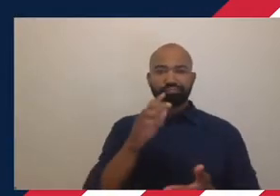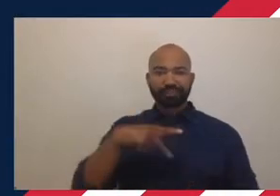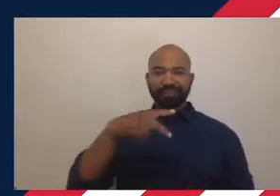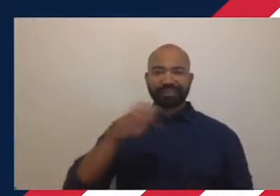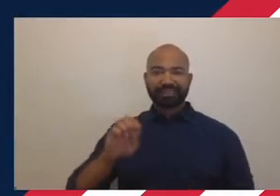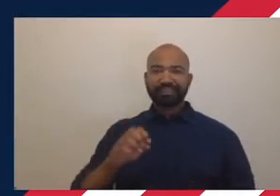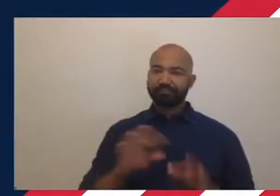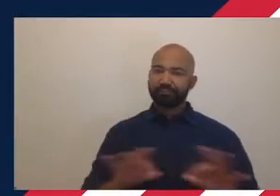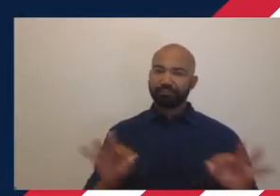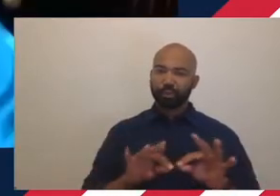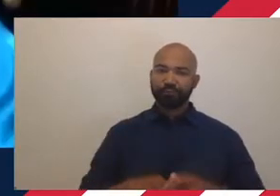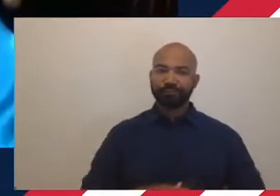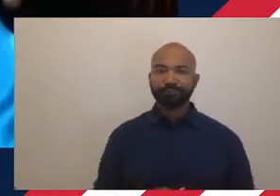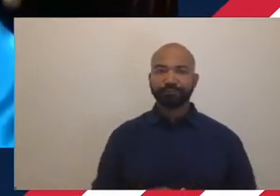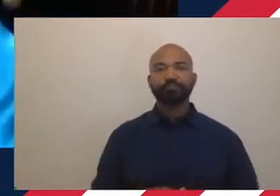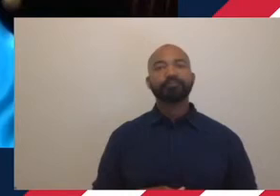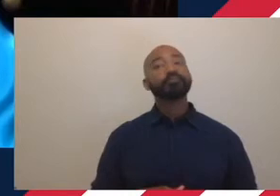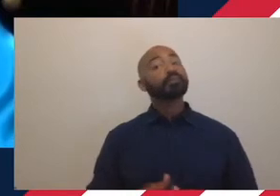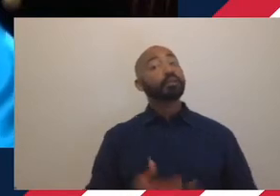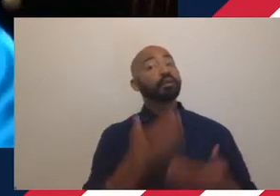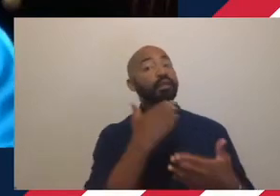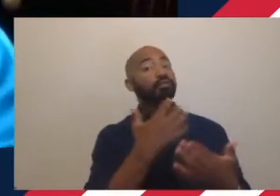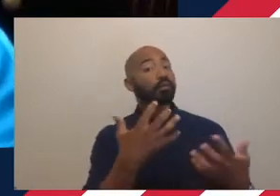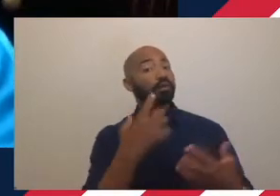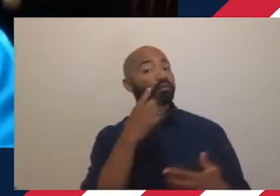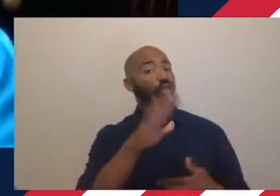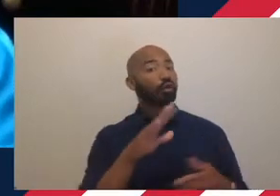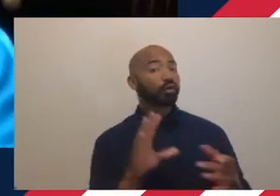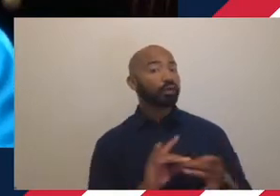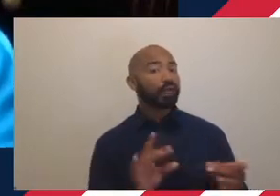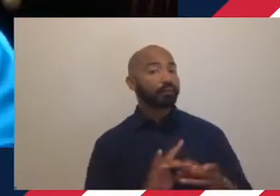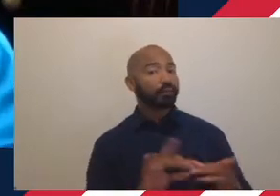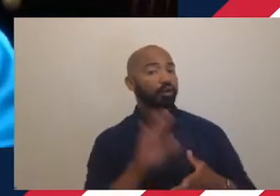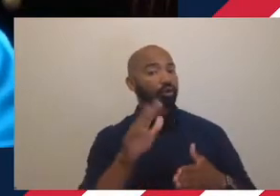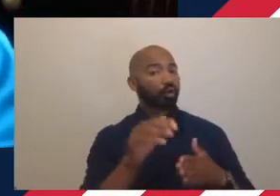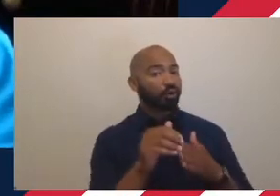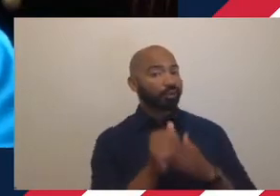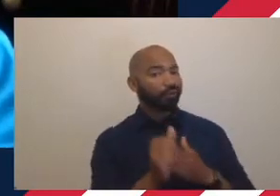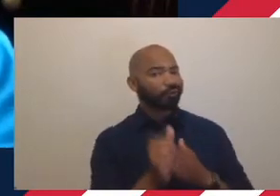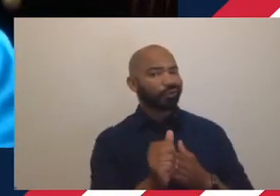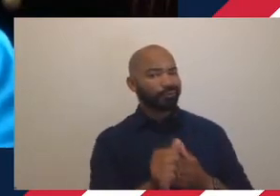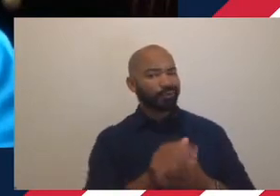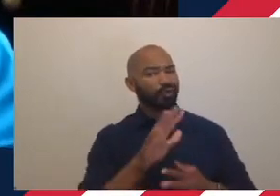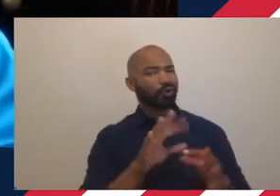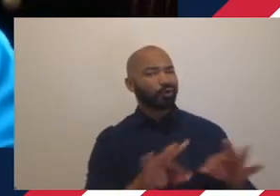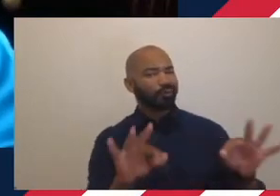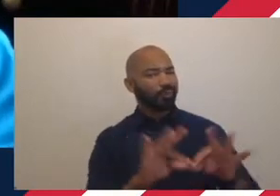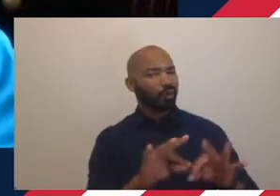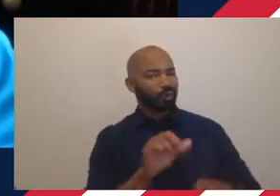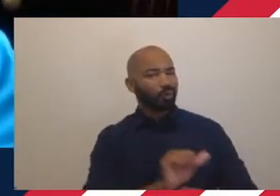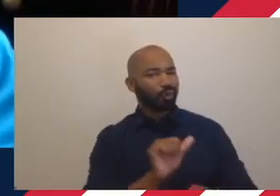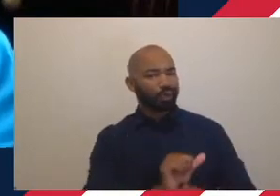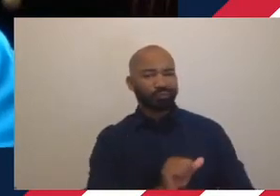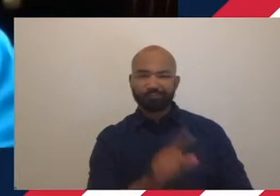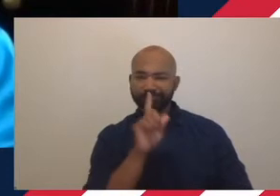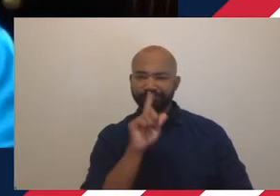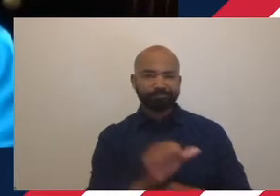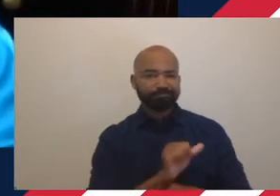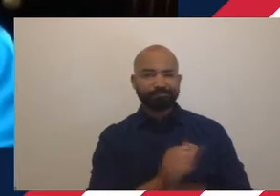Thank you so much, Johanna, for your testimony, your leadership, and the very important work that you do. We greatly appreciate